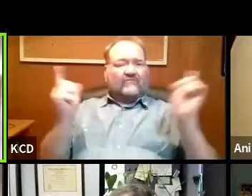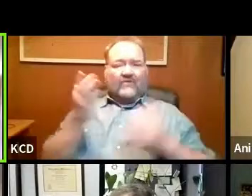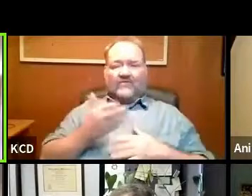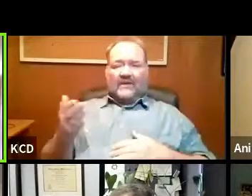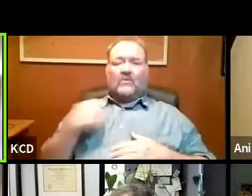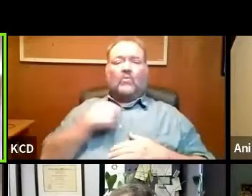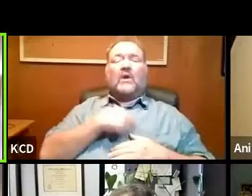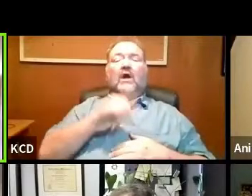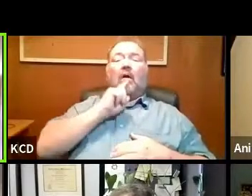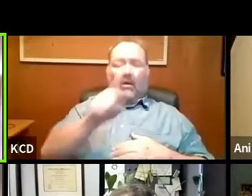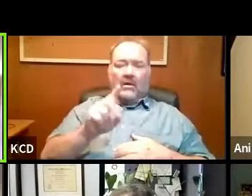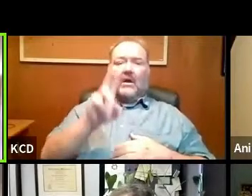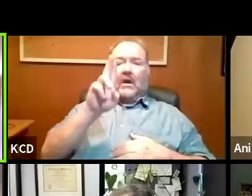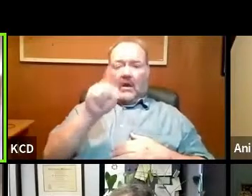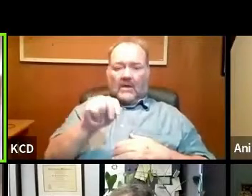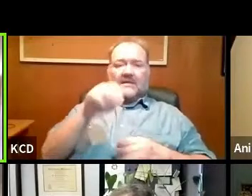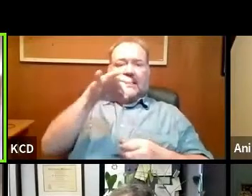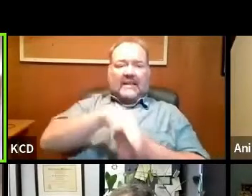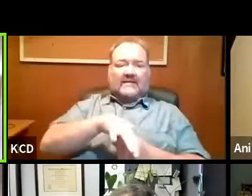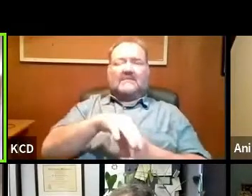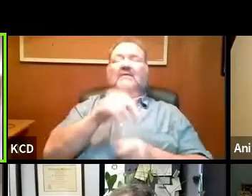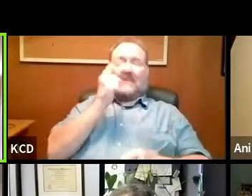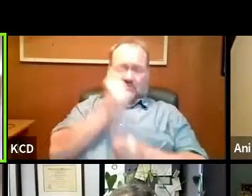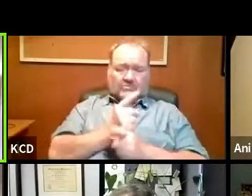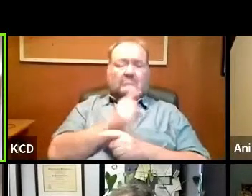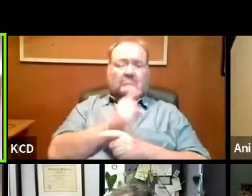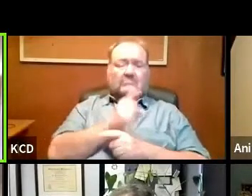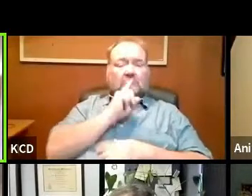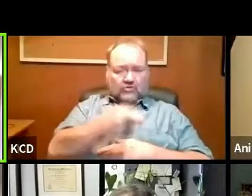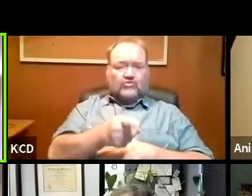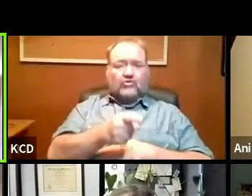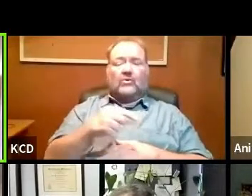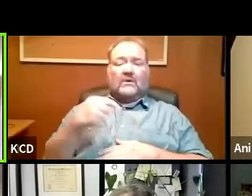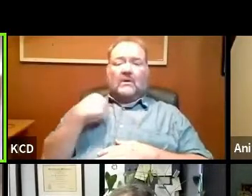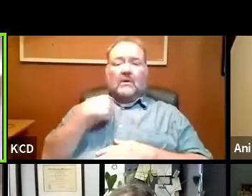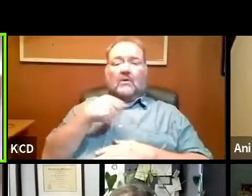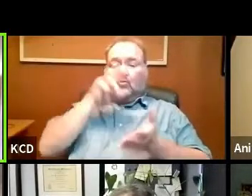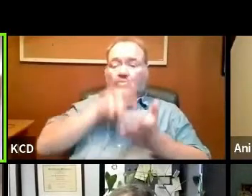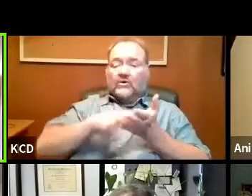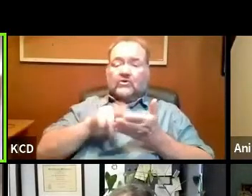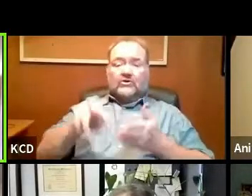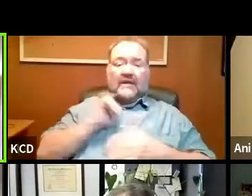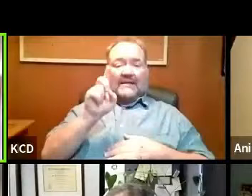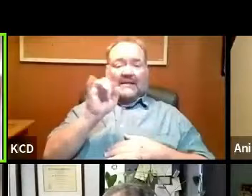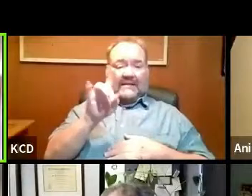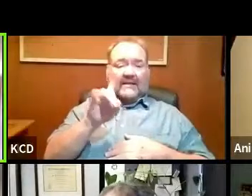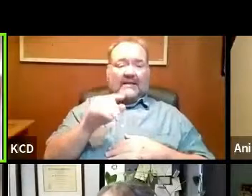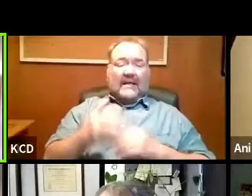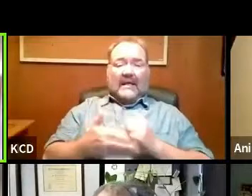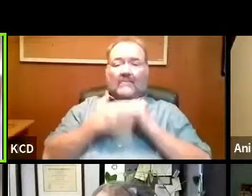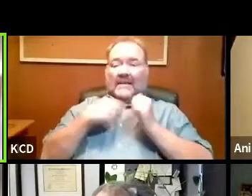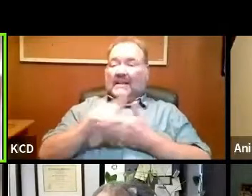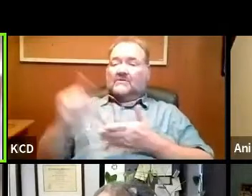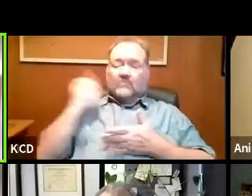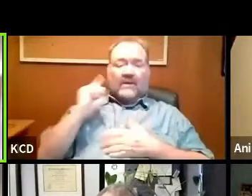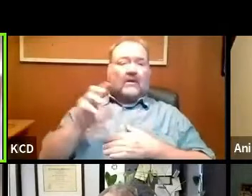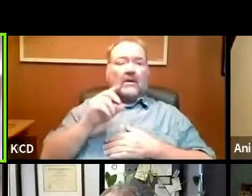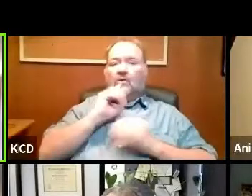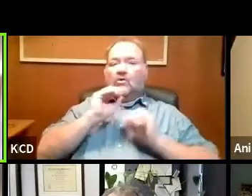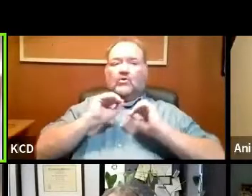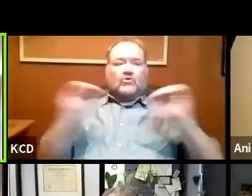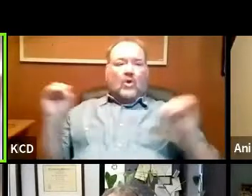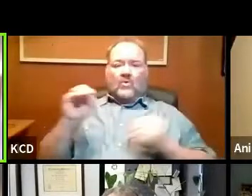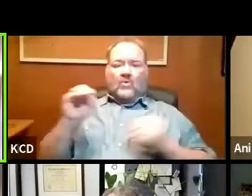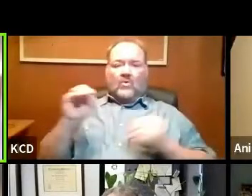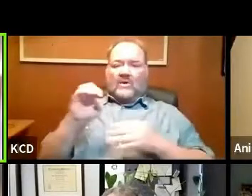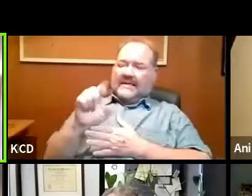are unelected. That is true. And the research that I did, someone helped me with last week, was there are no